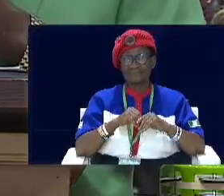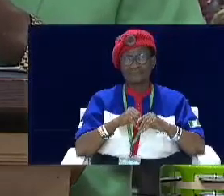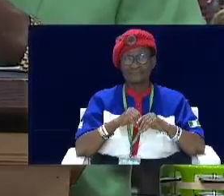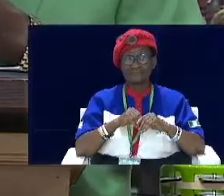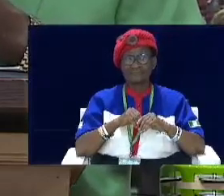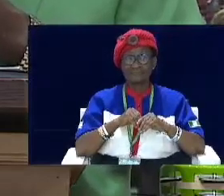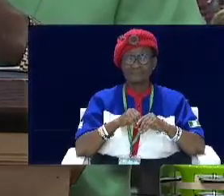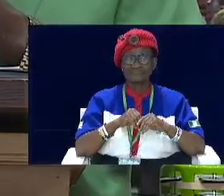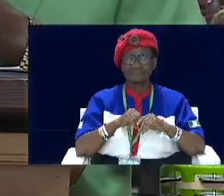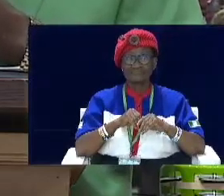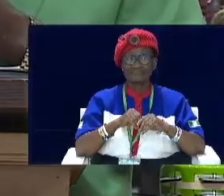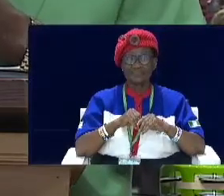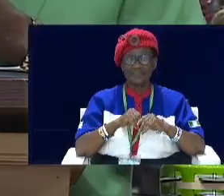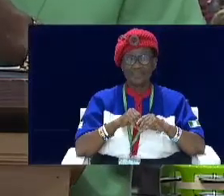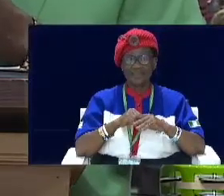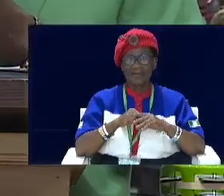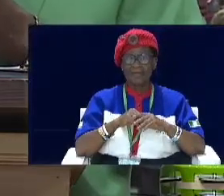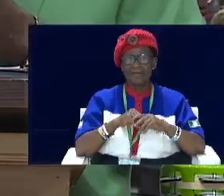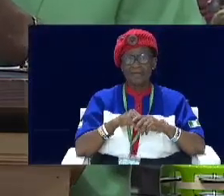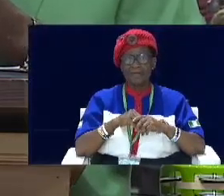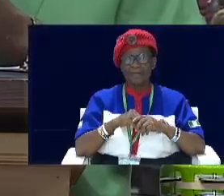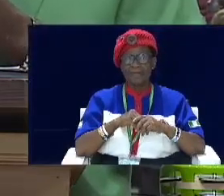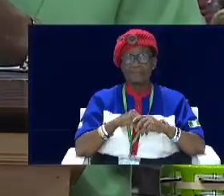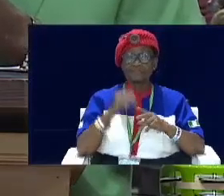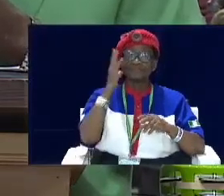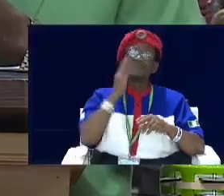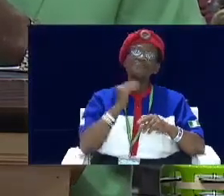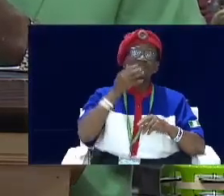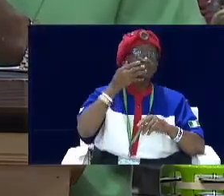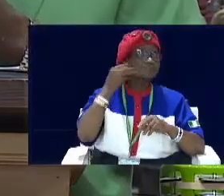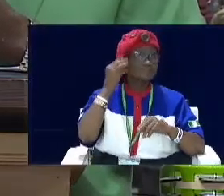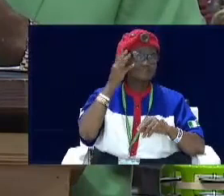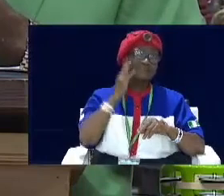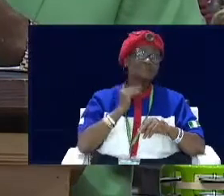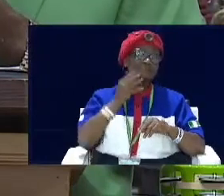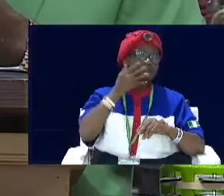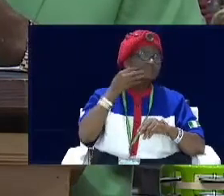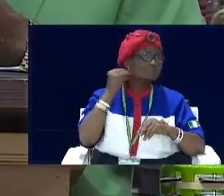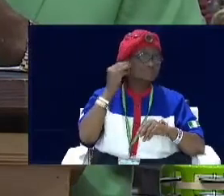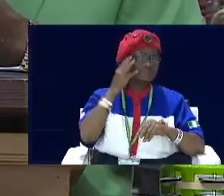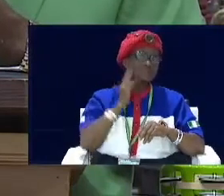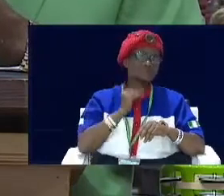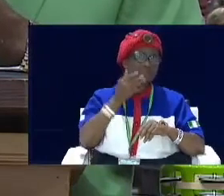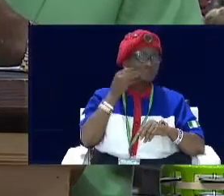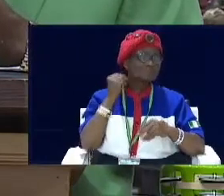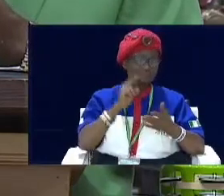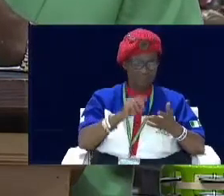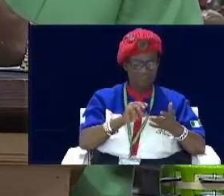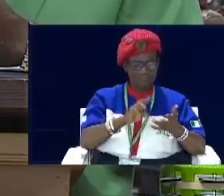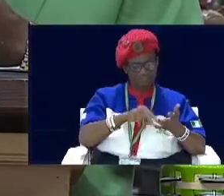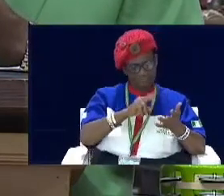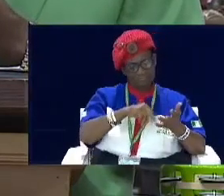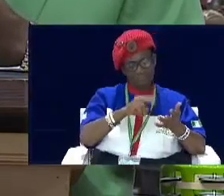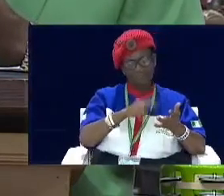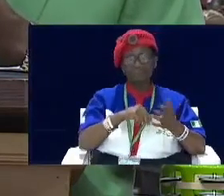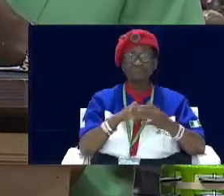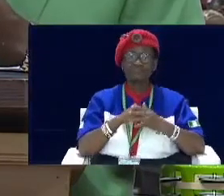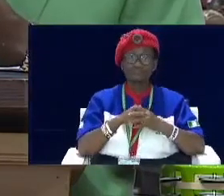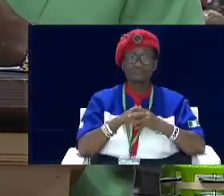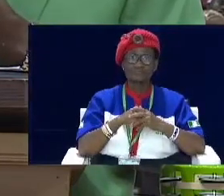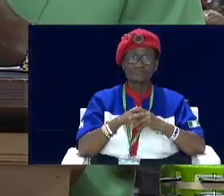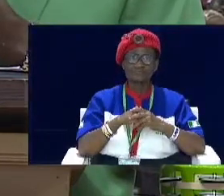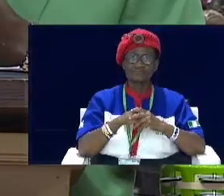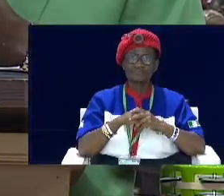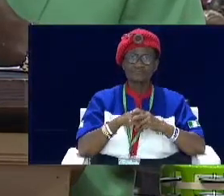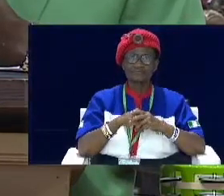nihi nitori ti Oluwa ran mi si Jordan ni o si wi pe bi Oluwa tin be ati bi emi re tin be emi ki